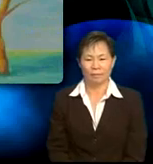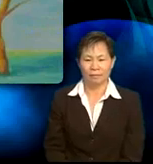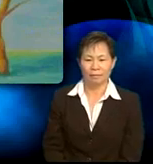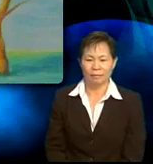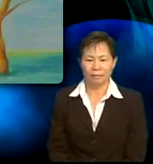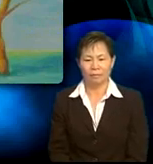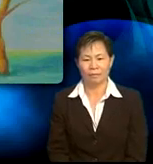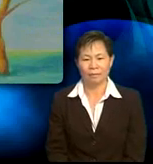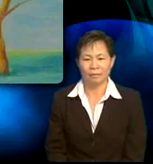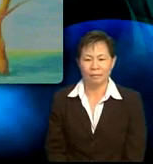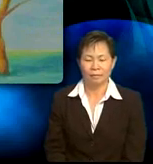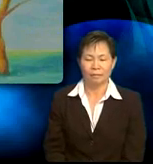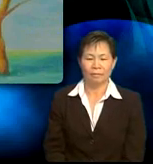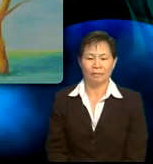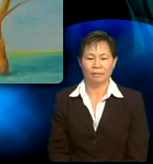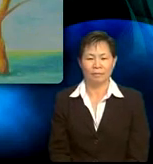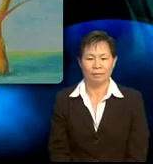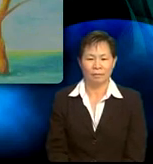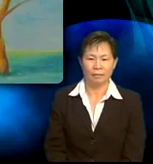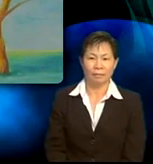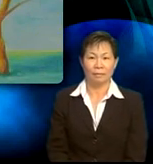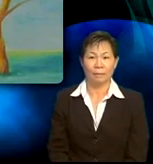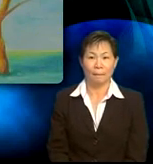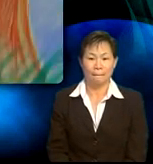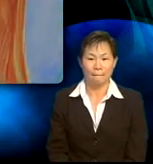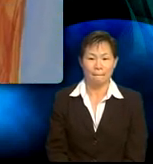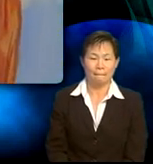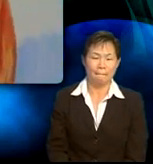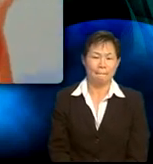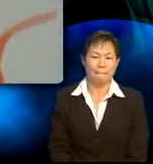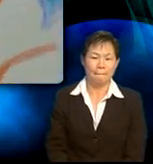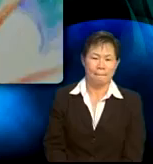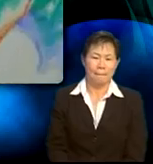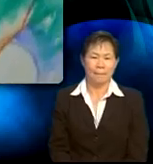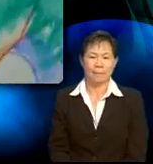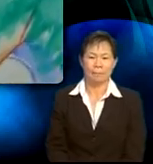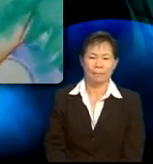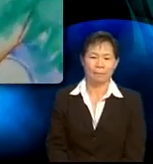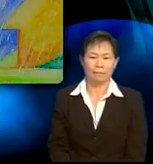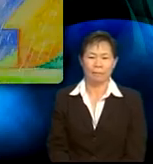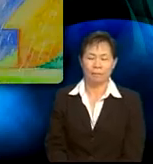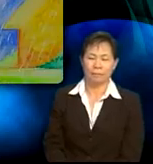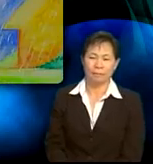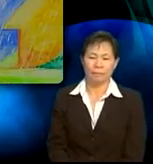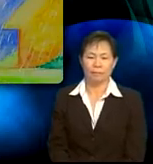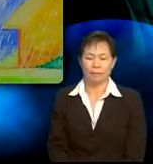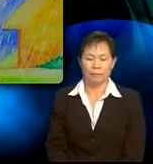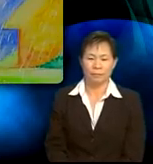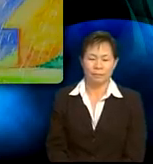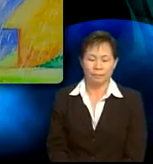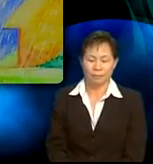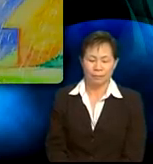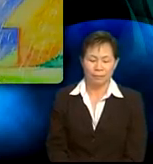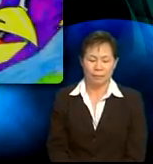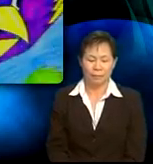blows all day long, it has no time to rest. Trees grow tall, rain comes